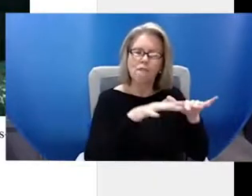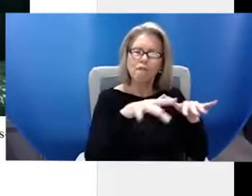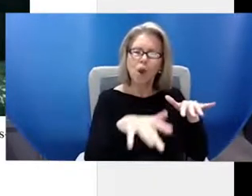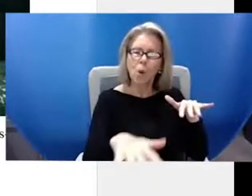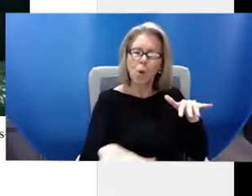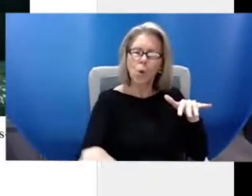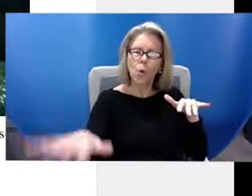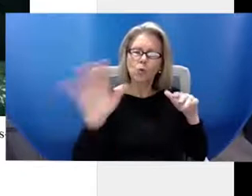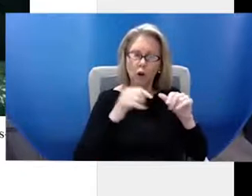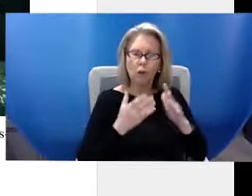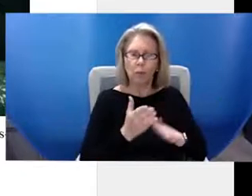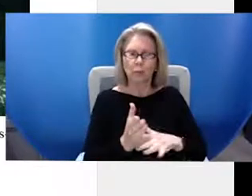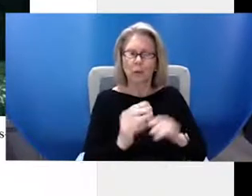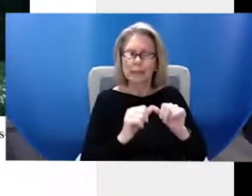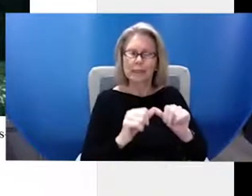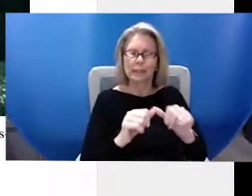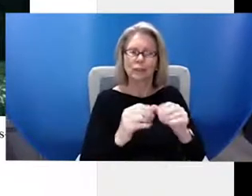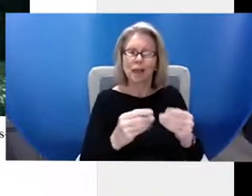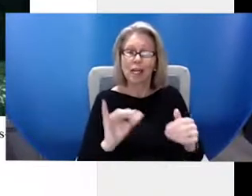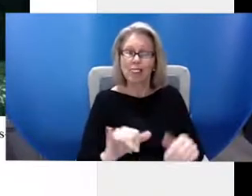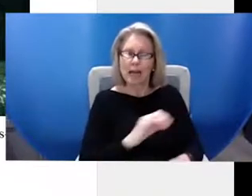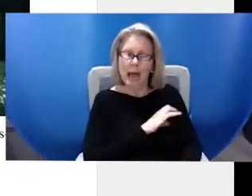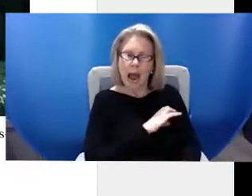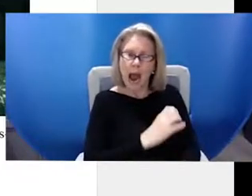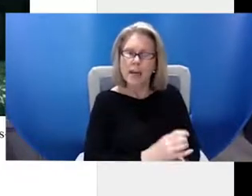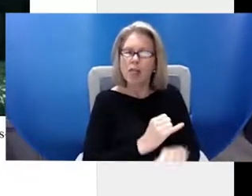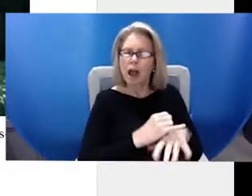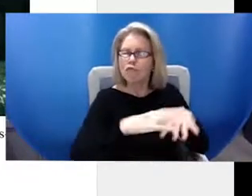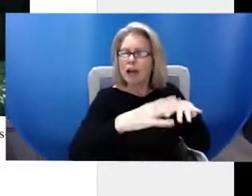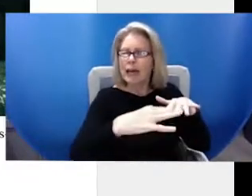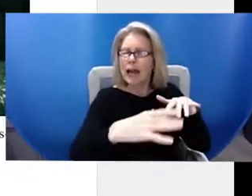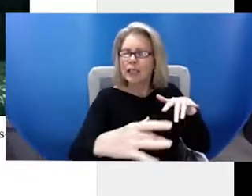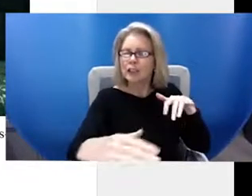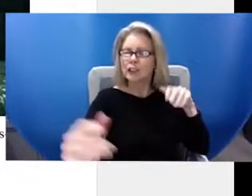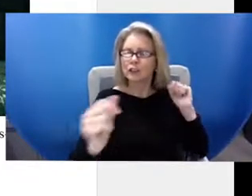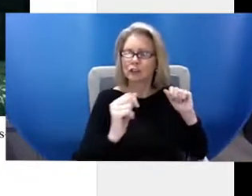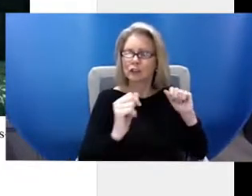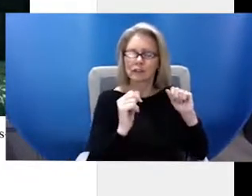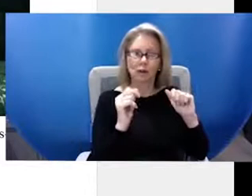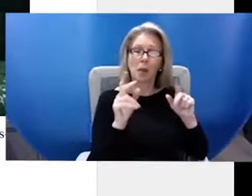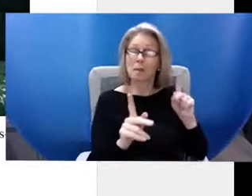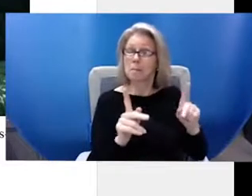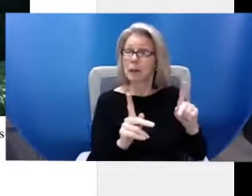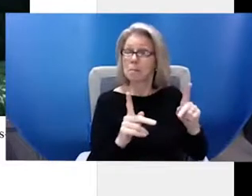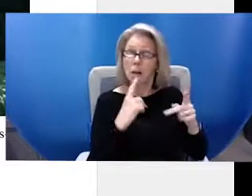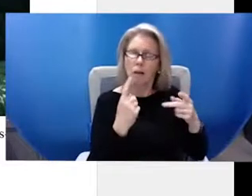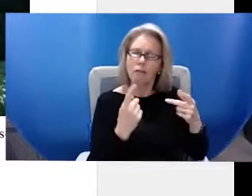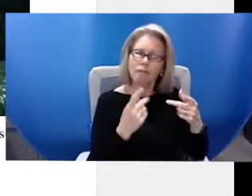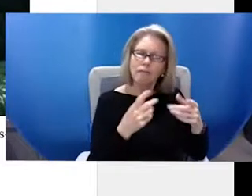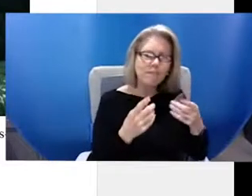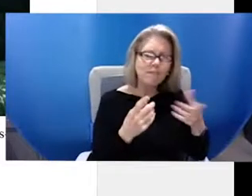a kind of energy which flows through the continent like continuous line. This energy, this radiation, is what numerous people coin words